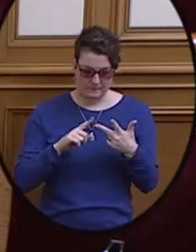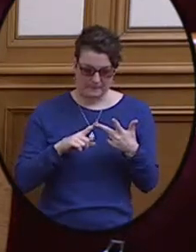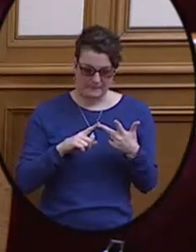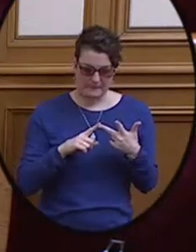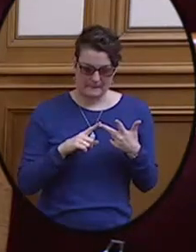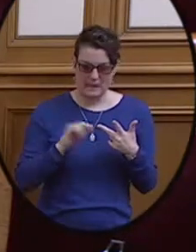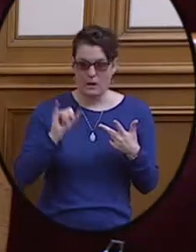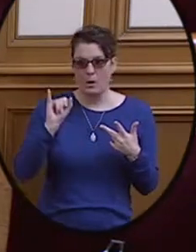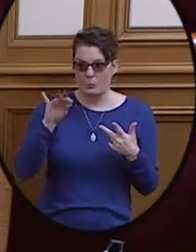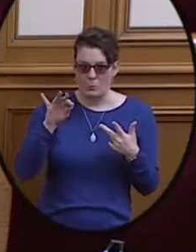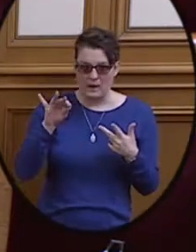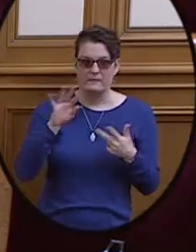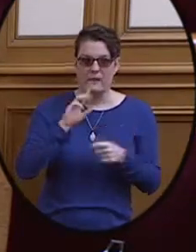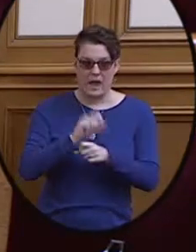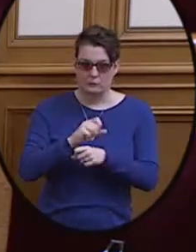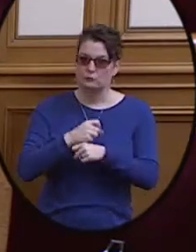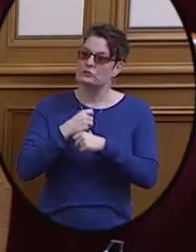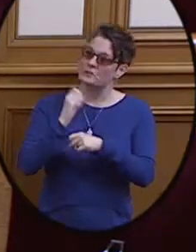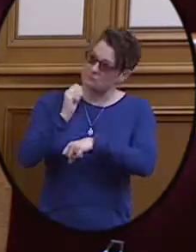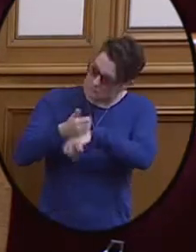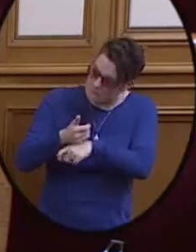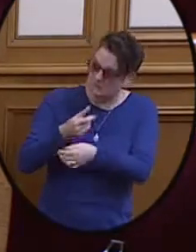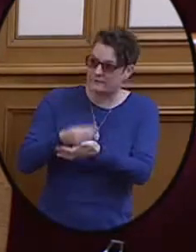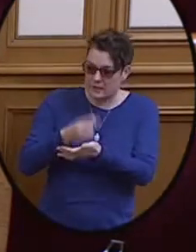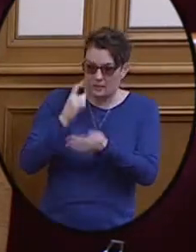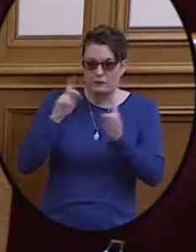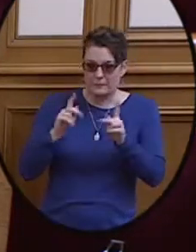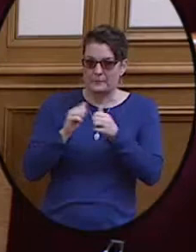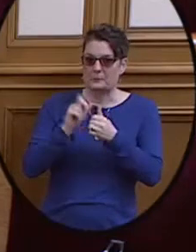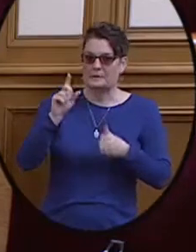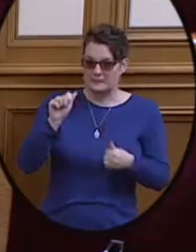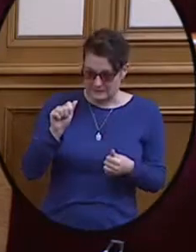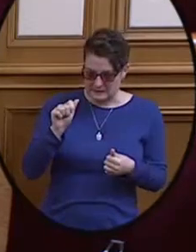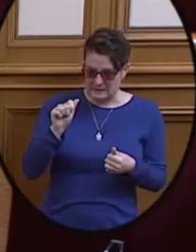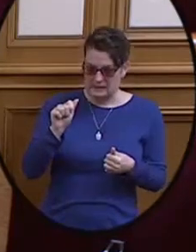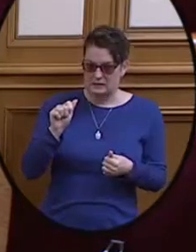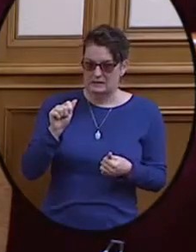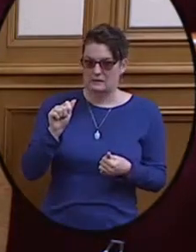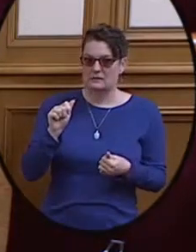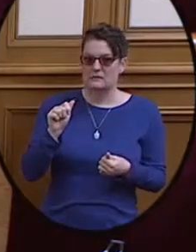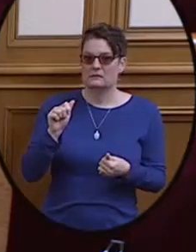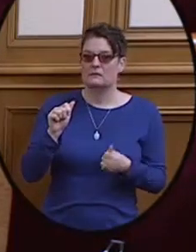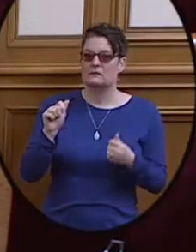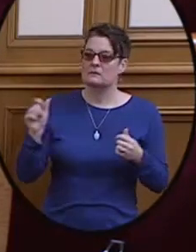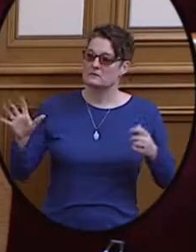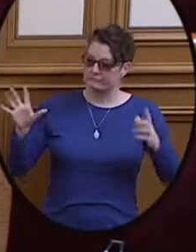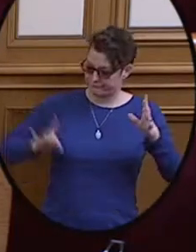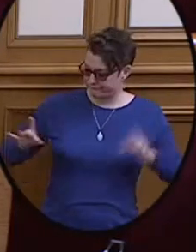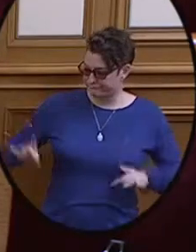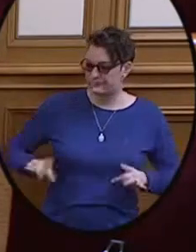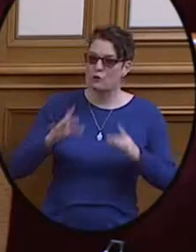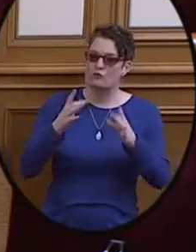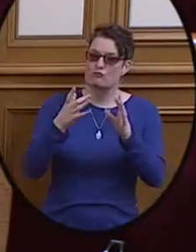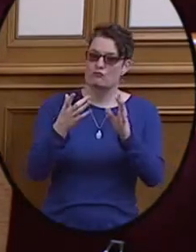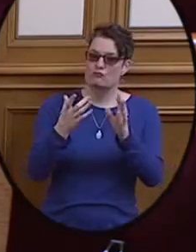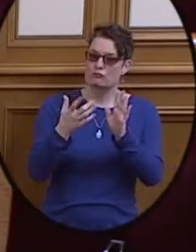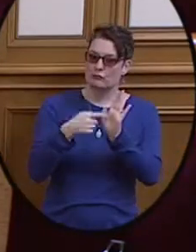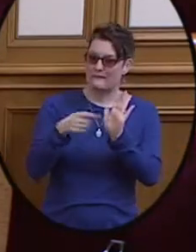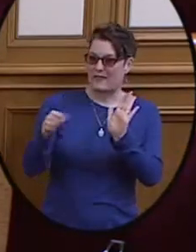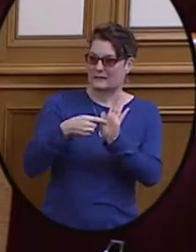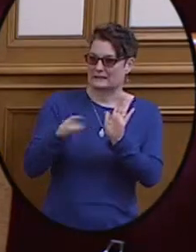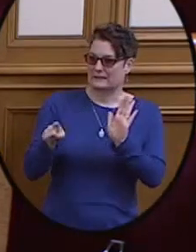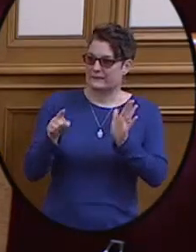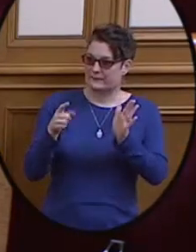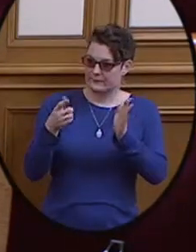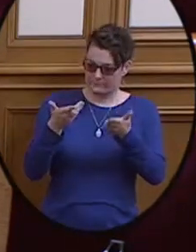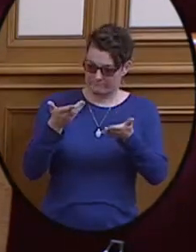what would it look like to actually create some funding for people with disabilities to affix reflective pieces of material on our